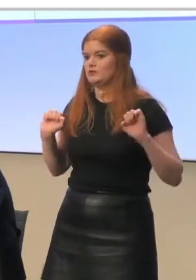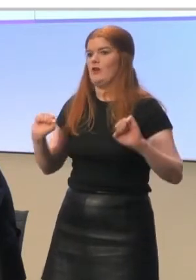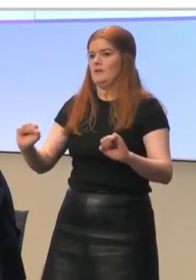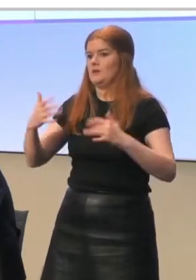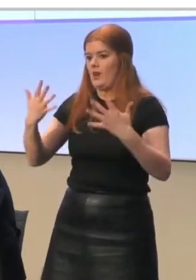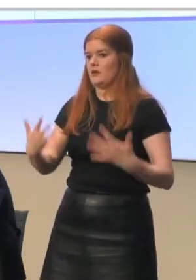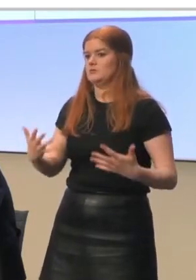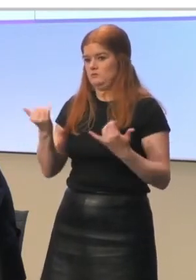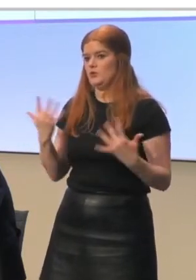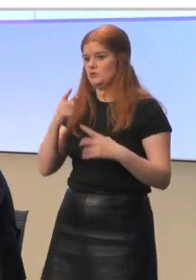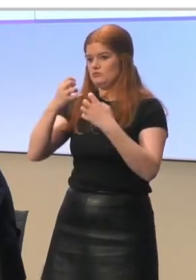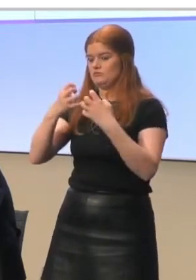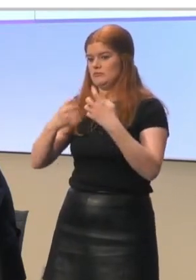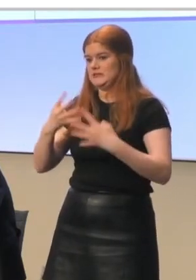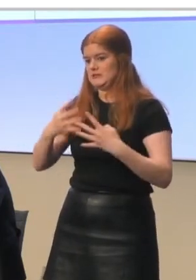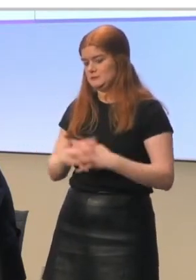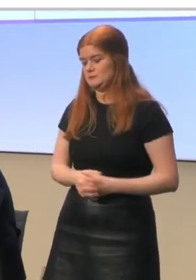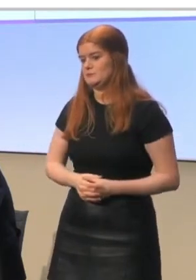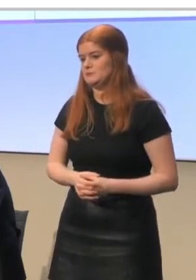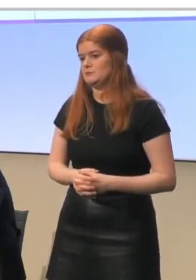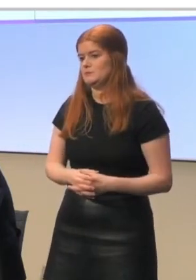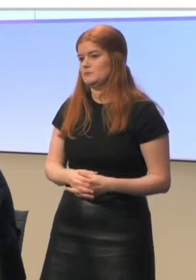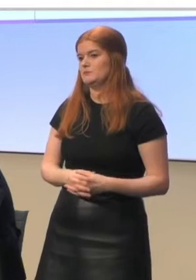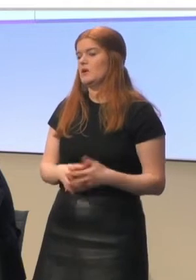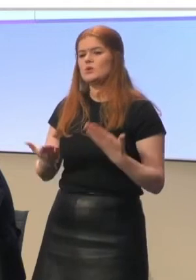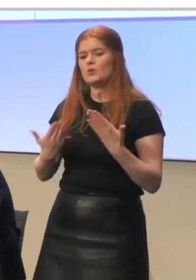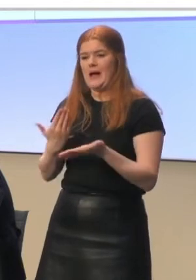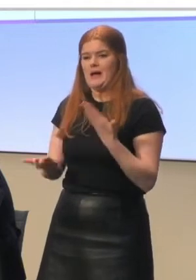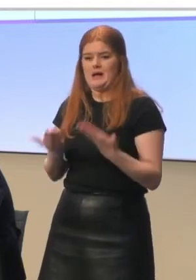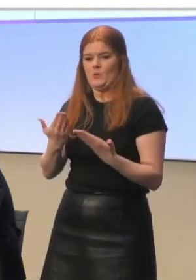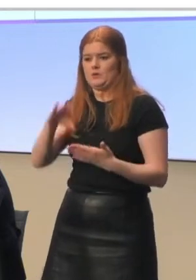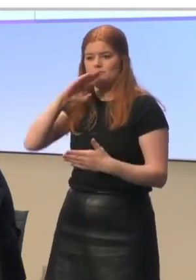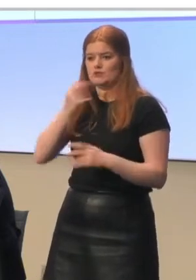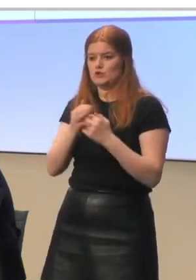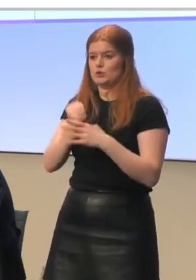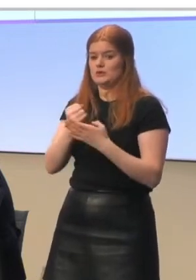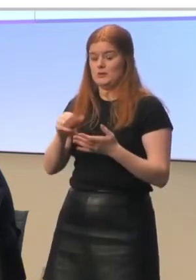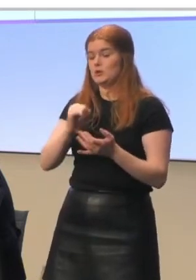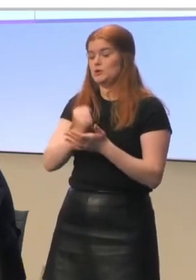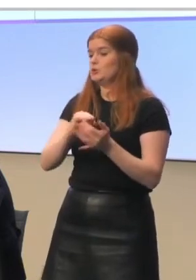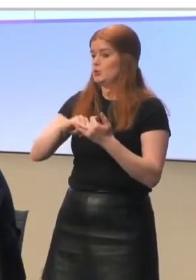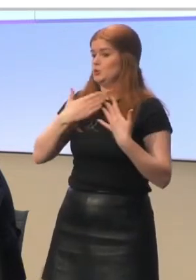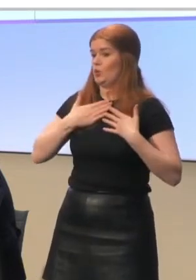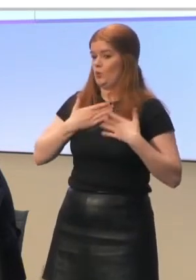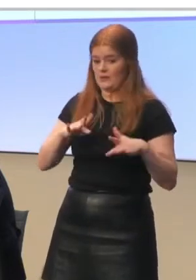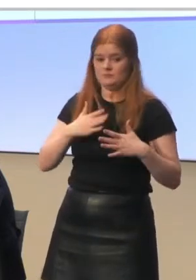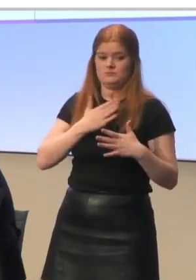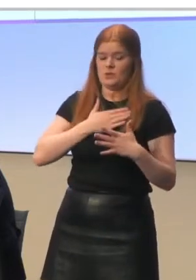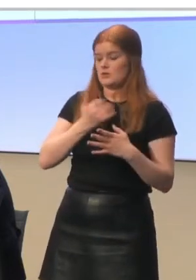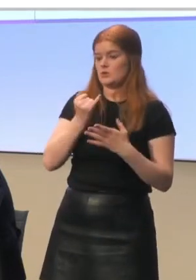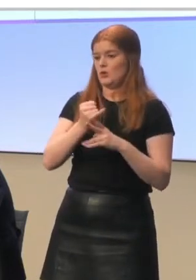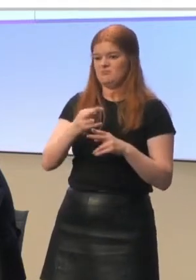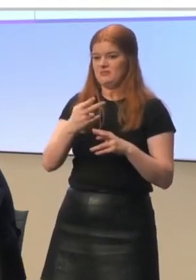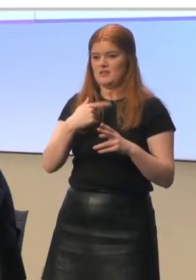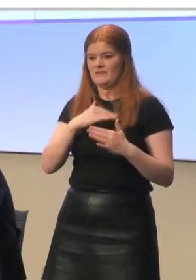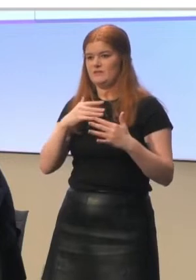that disliking school effect. And in terms of what this meant for students then, students who didn't like school were less likely to have similar